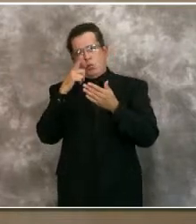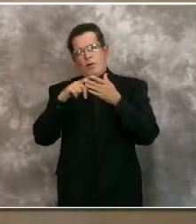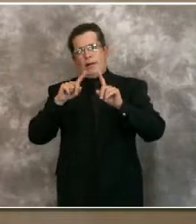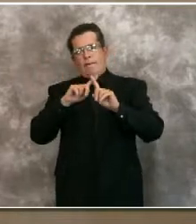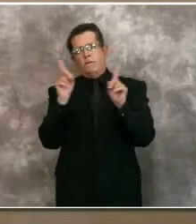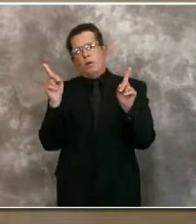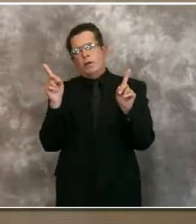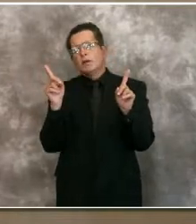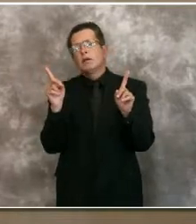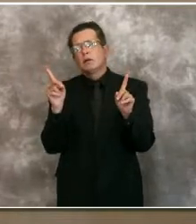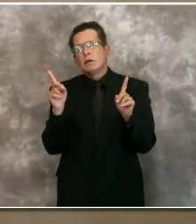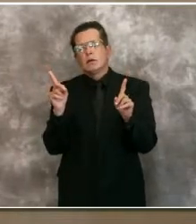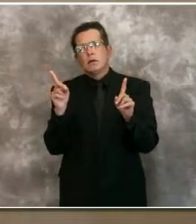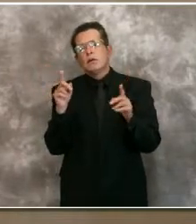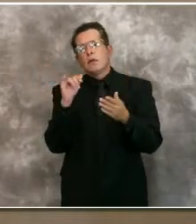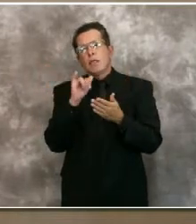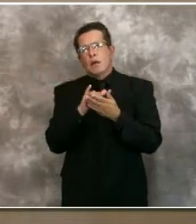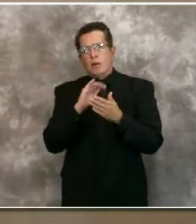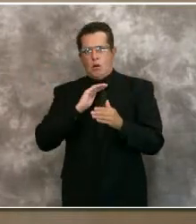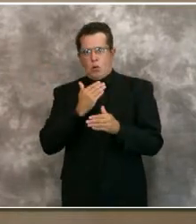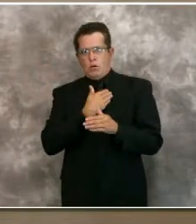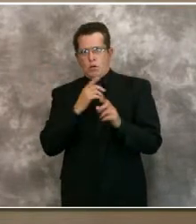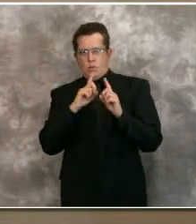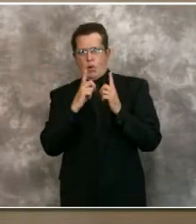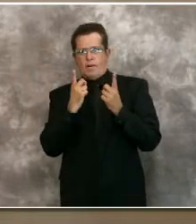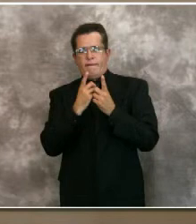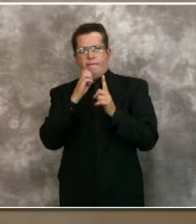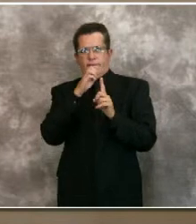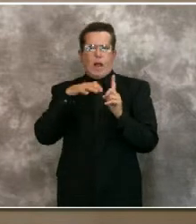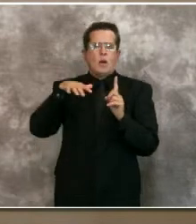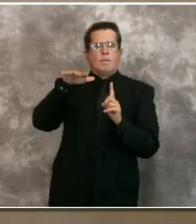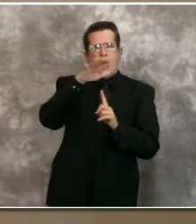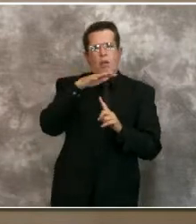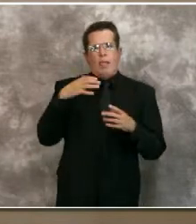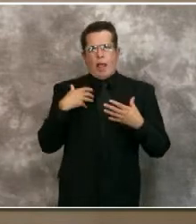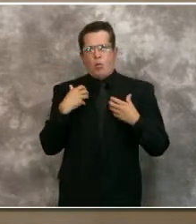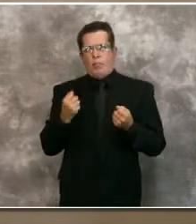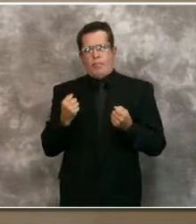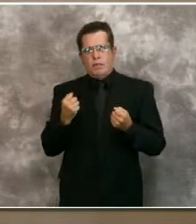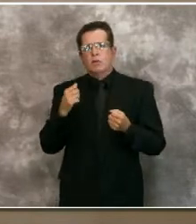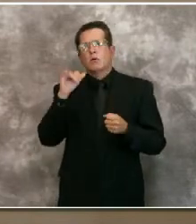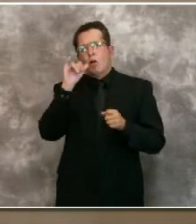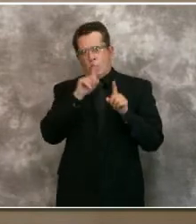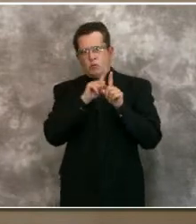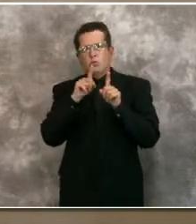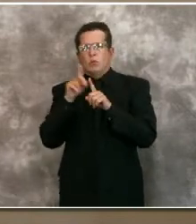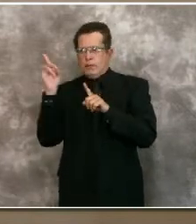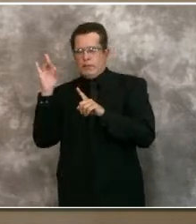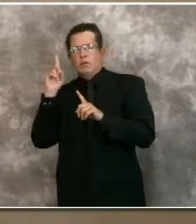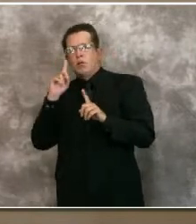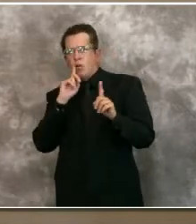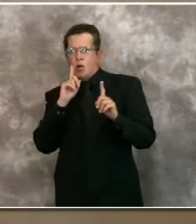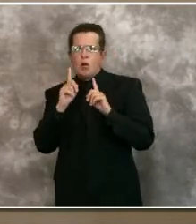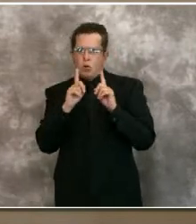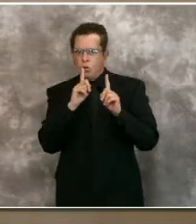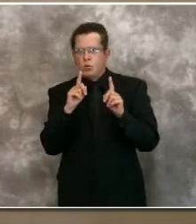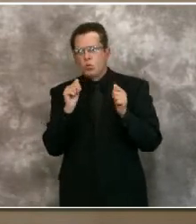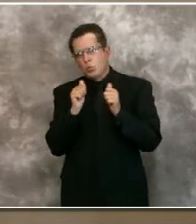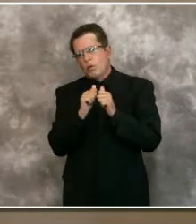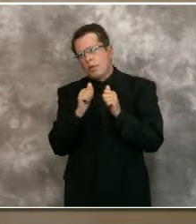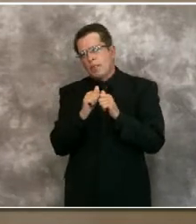have not already shared is that our Department of Environmental Health also had dialogue with the